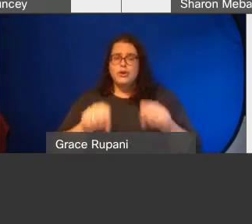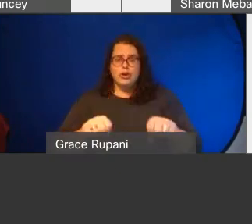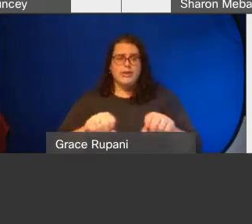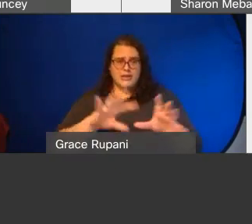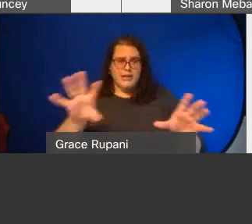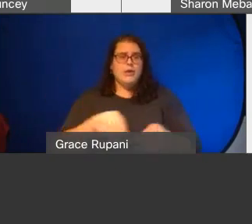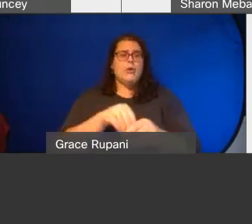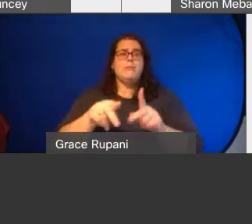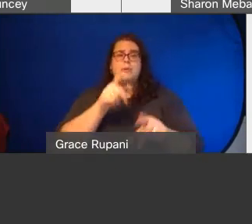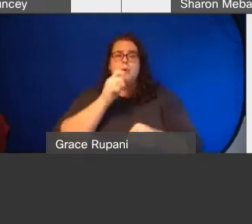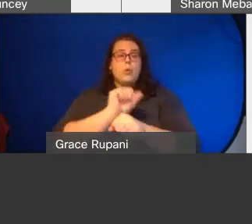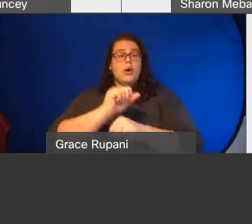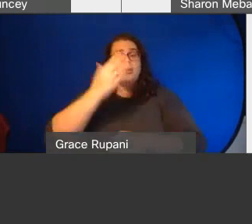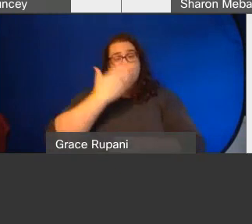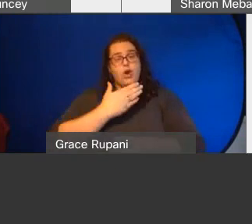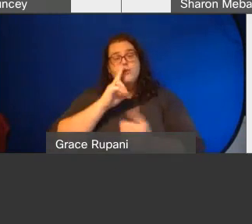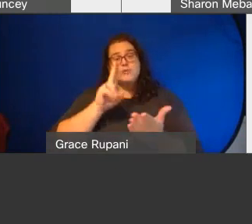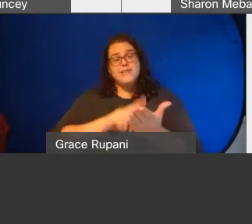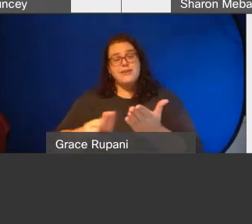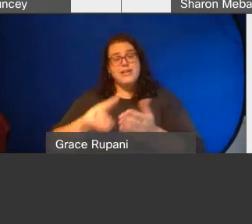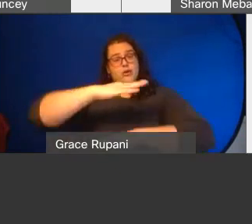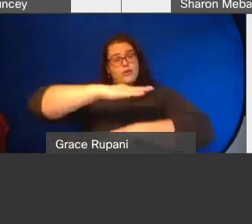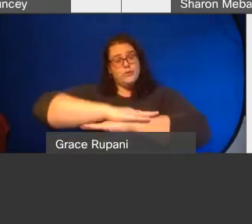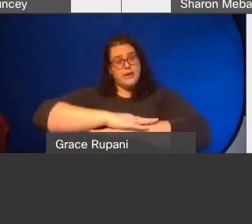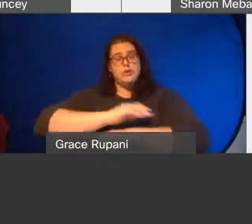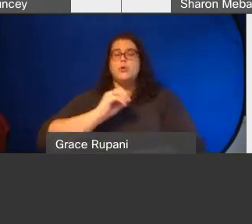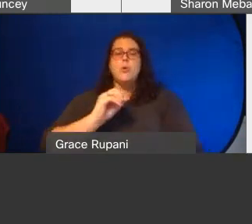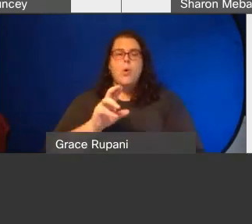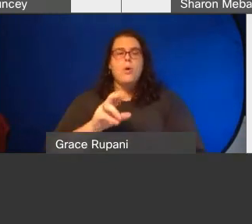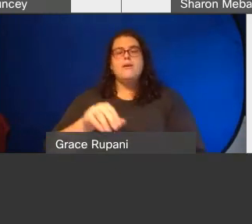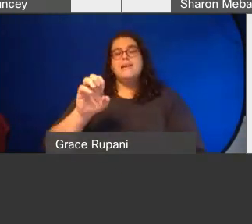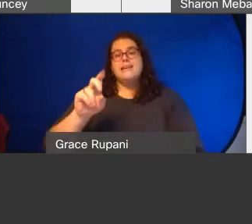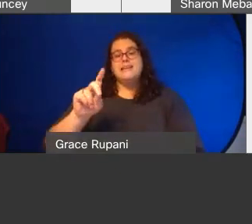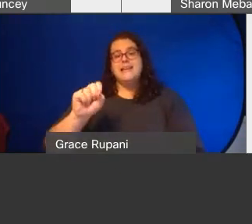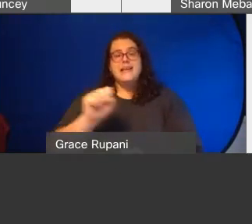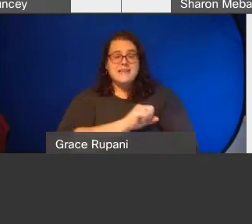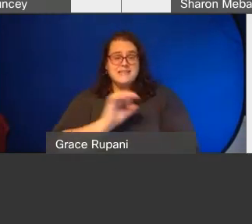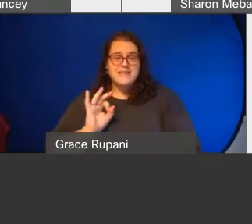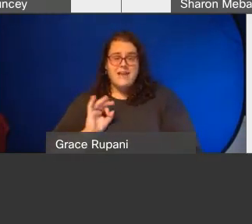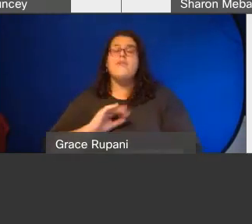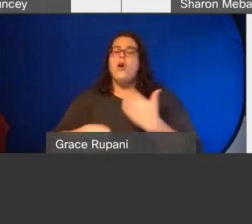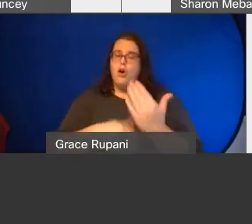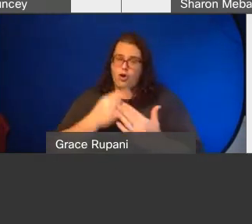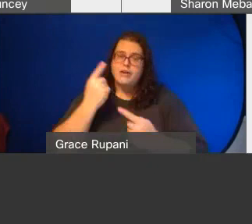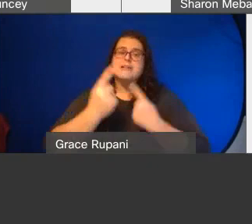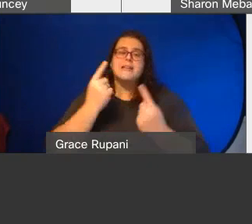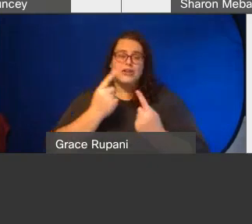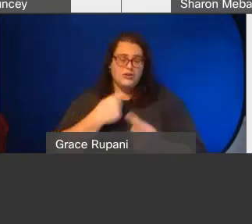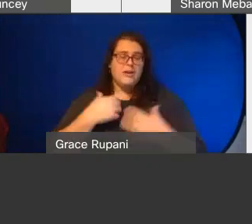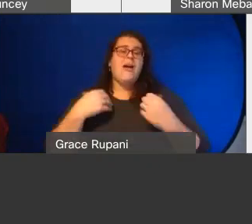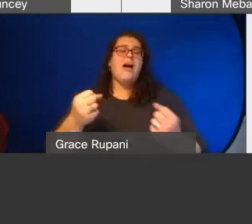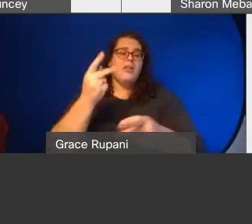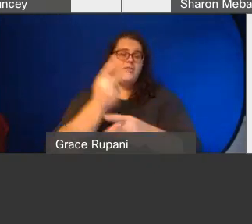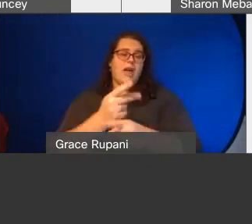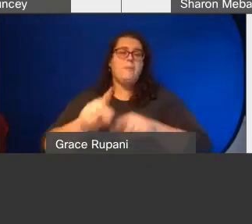at the front desk, for example, or maybe EVS staff in certain facilities. They're considered healthcare personnel, even though they're not providing direct care. And